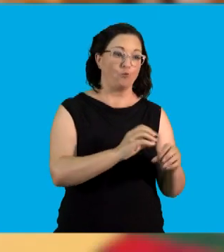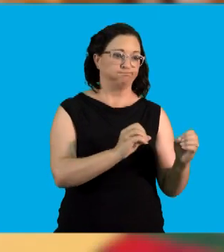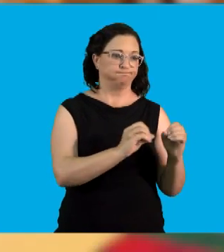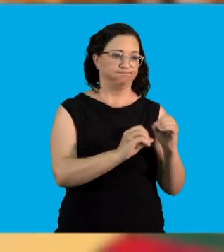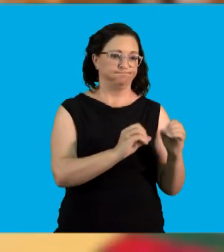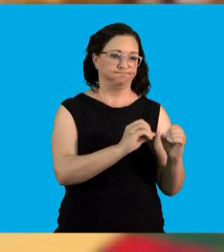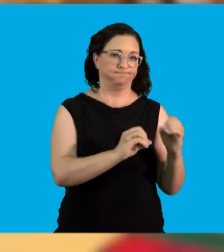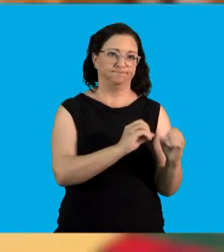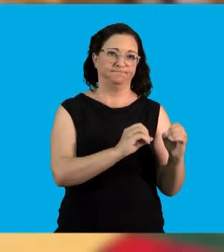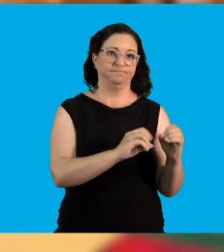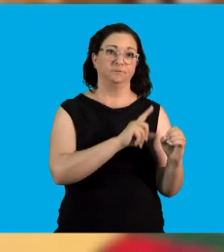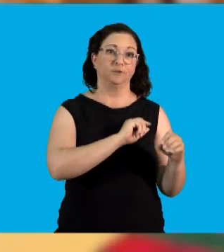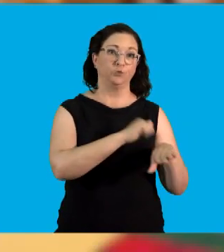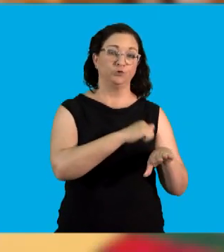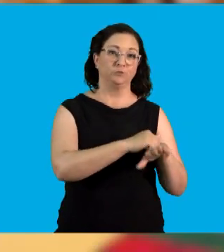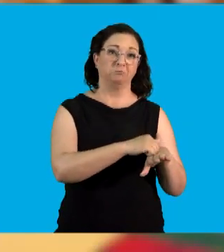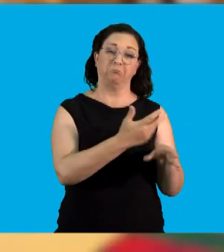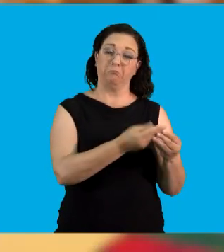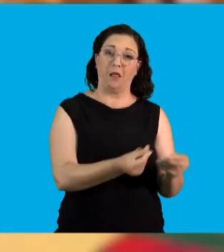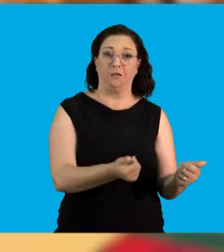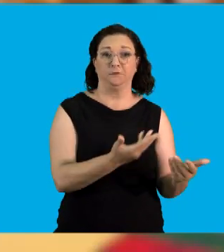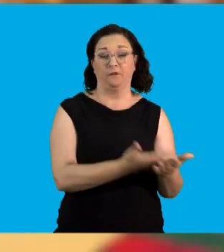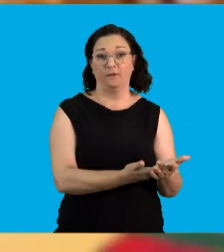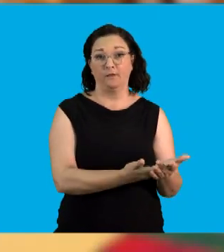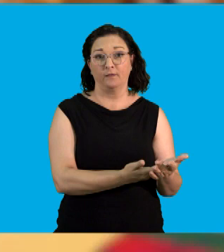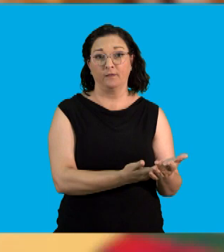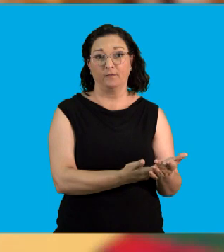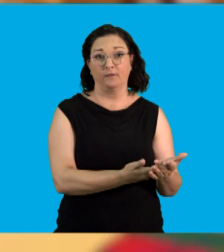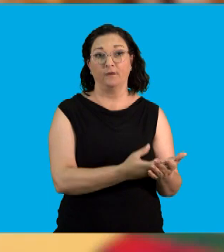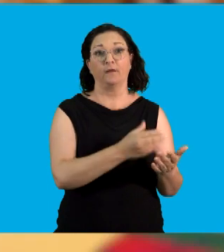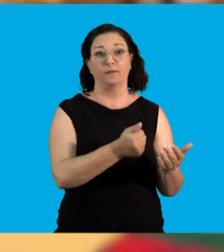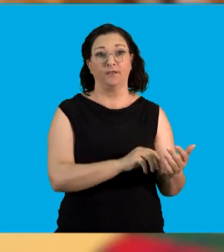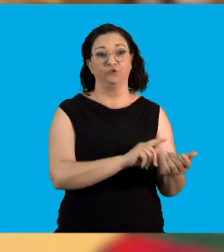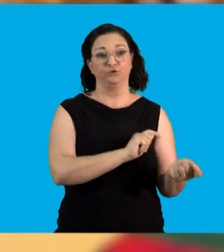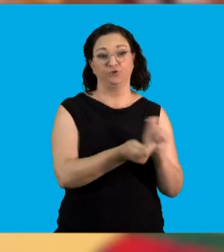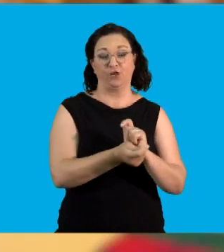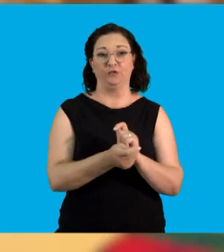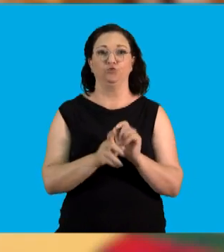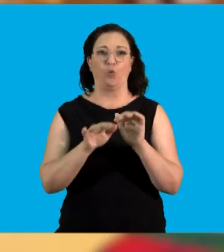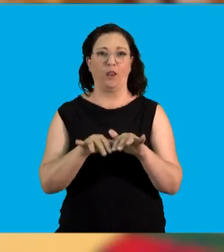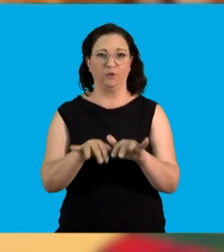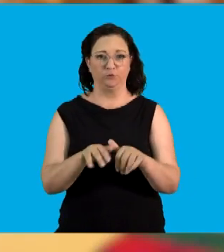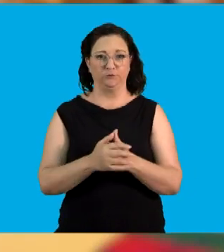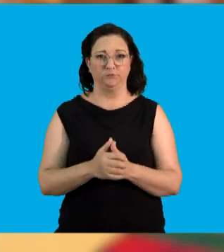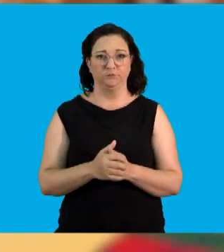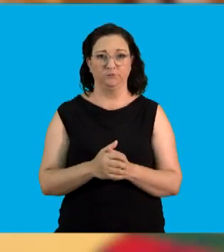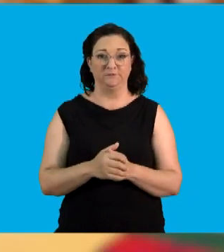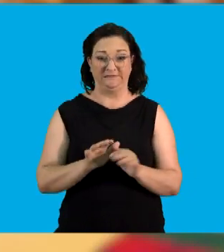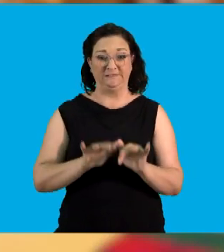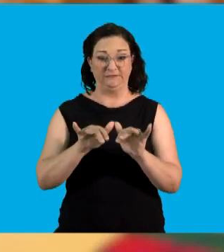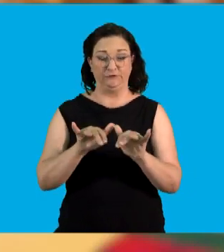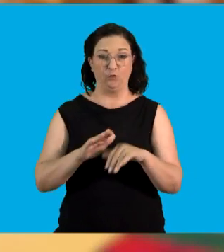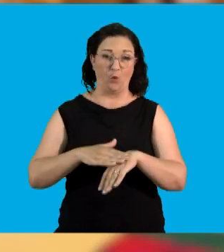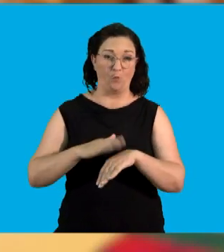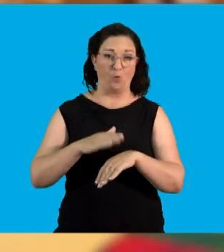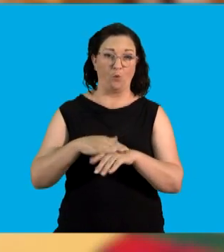even more, and as a result, the solid is going to melt. And as it melts, it becomes a liquid. Now, if we keep on increasing the